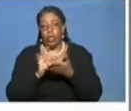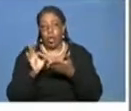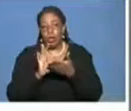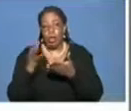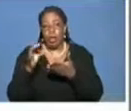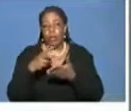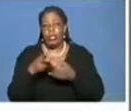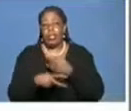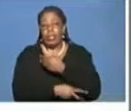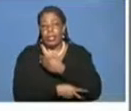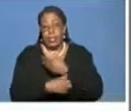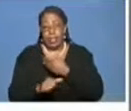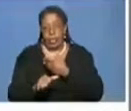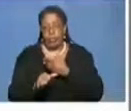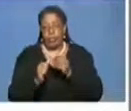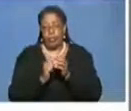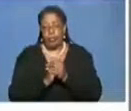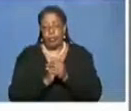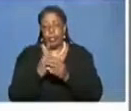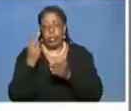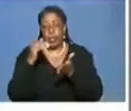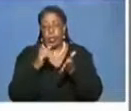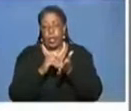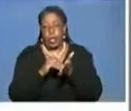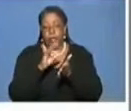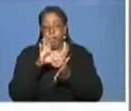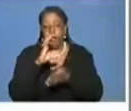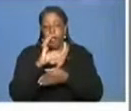of employment. In the first instance,